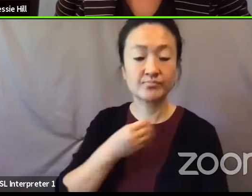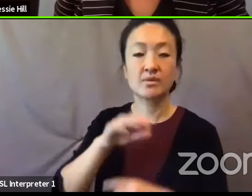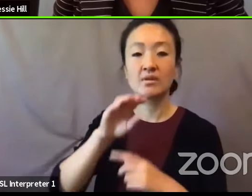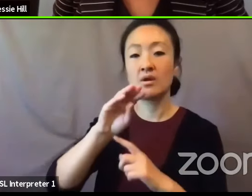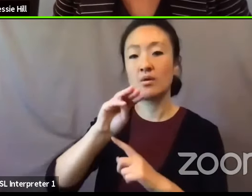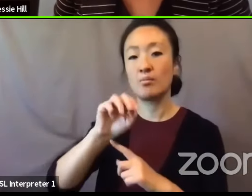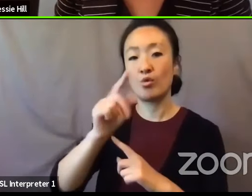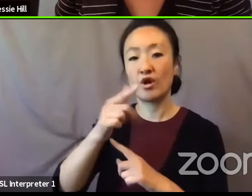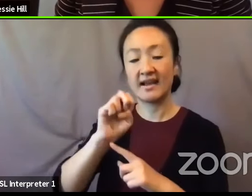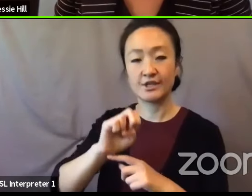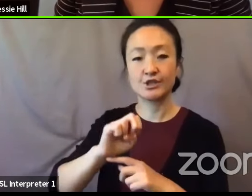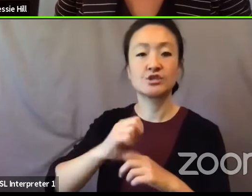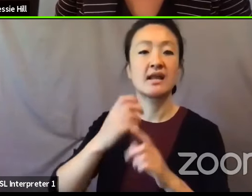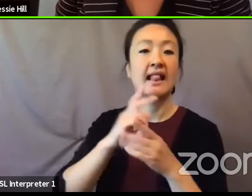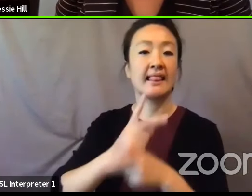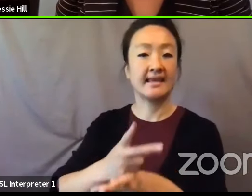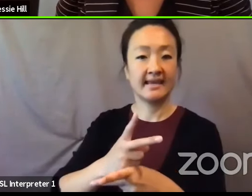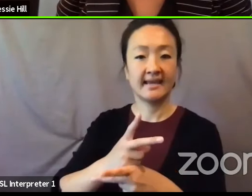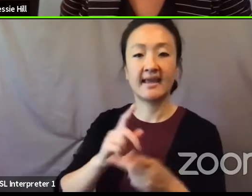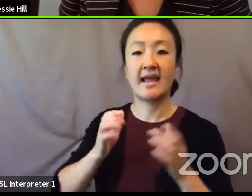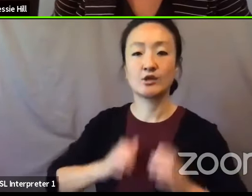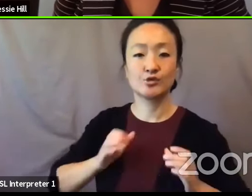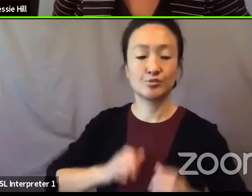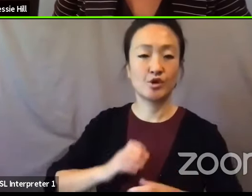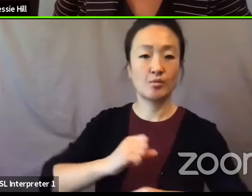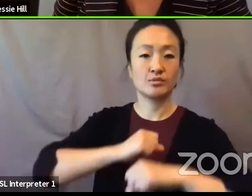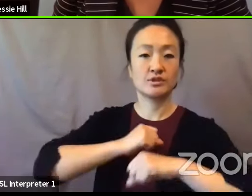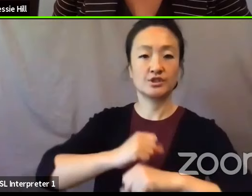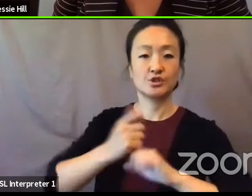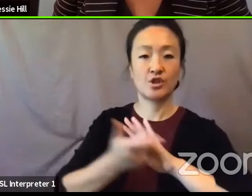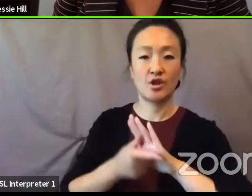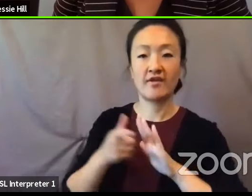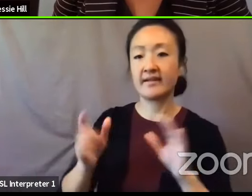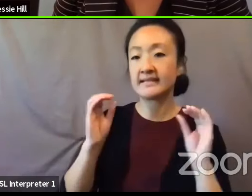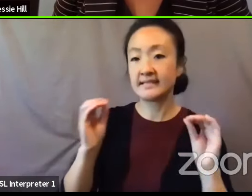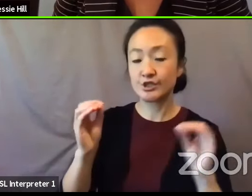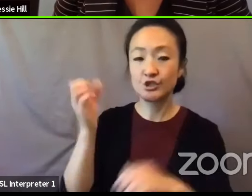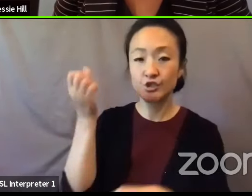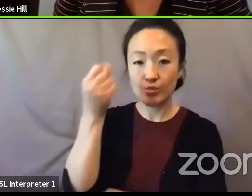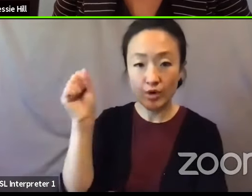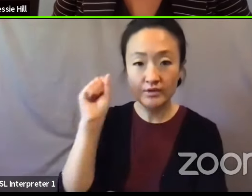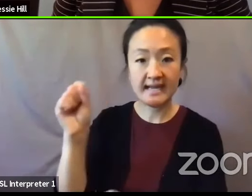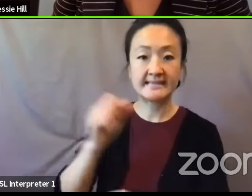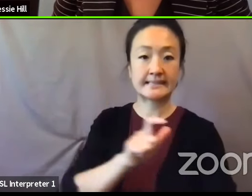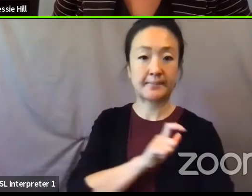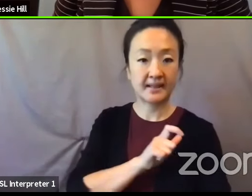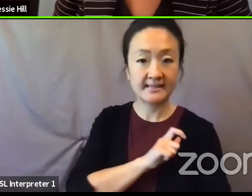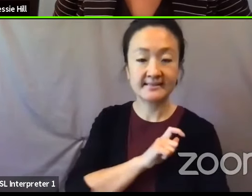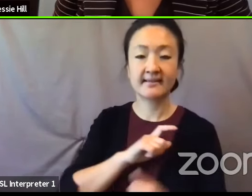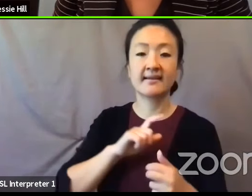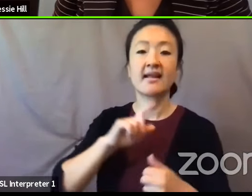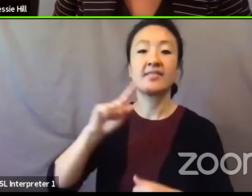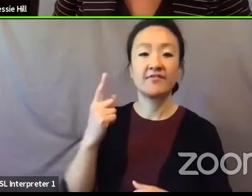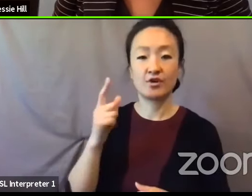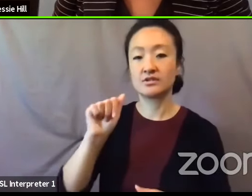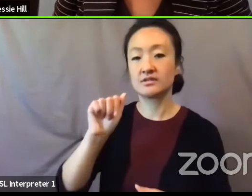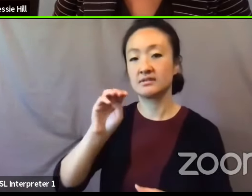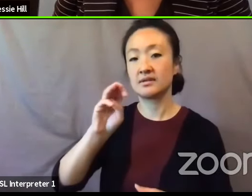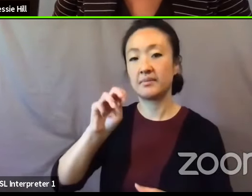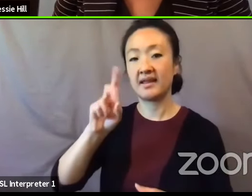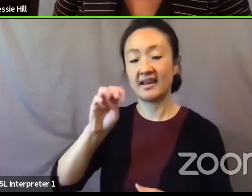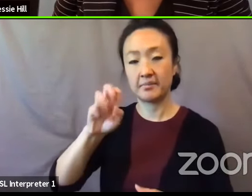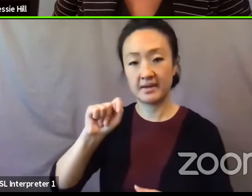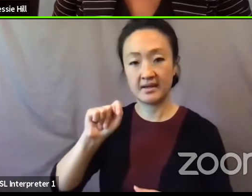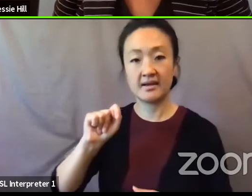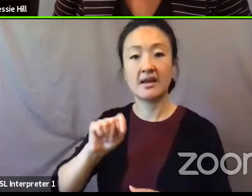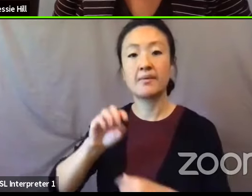protection law. He teaches the course Protest Policing in the First Amendment, as well as mass media law and